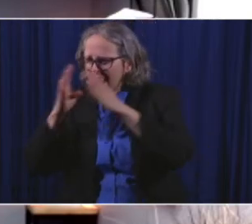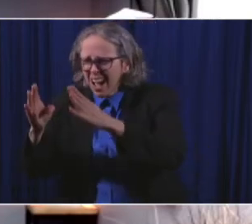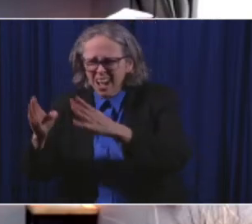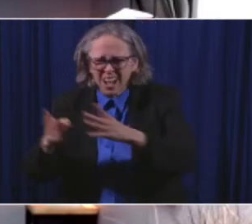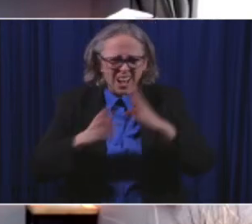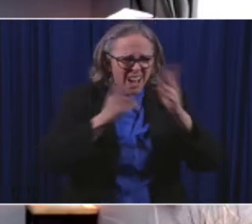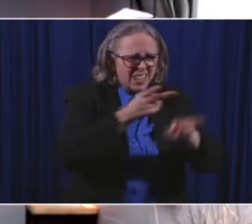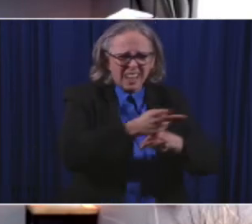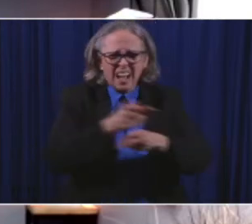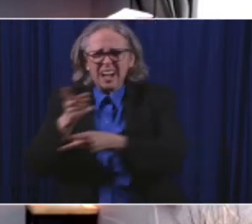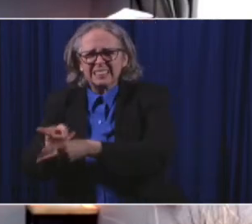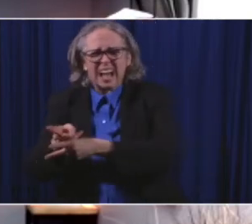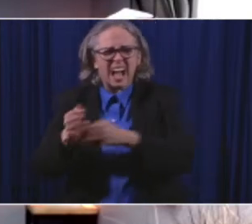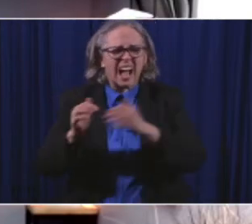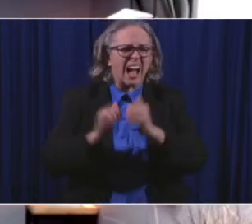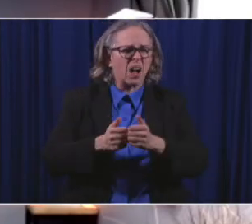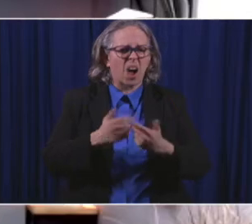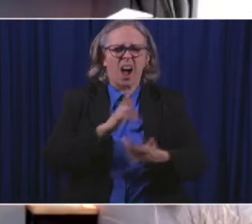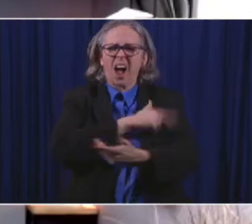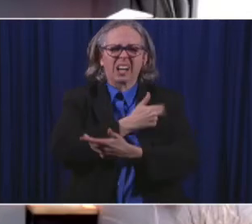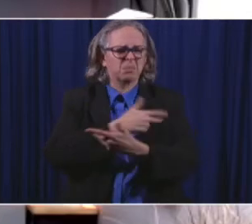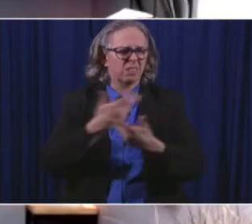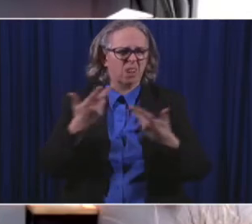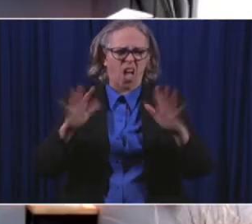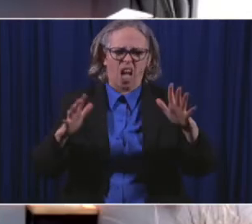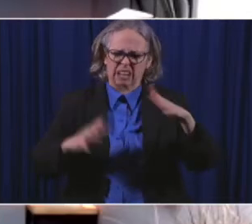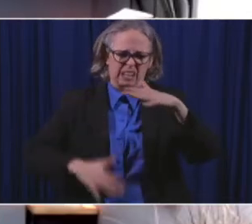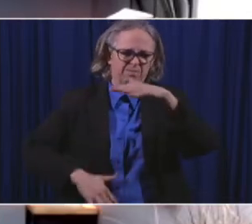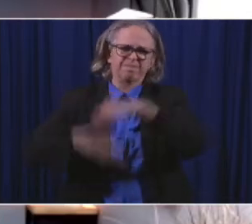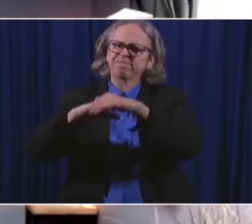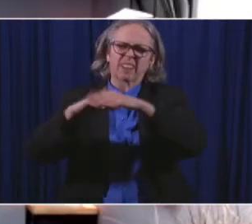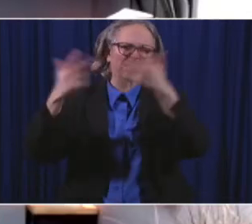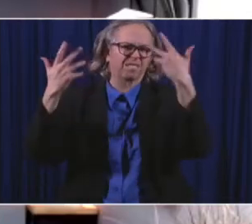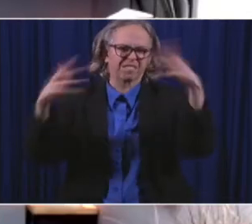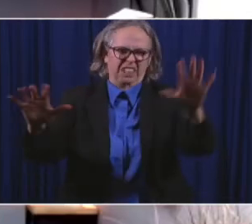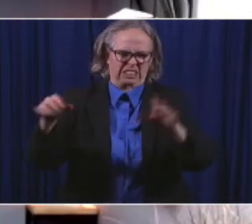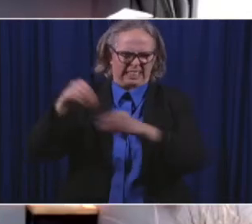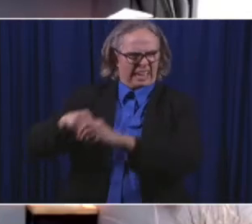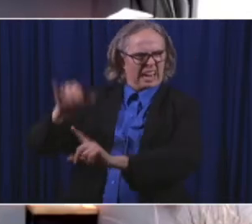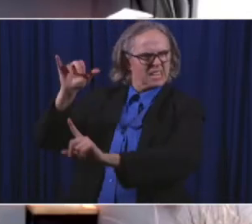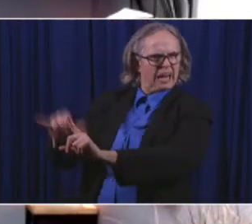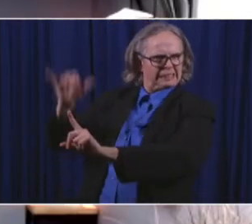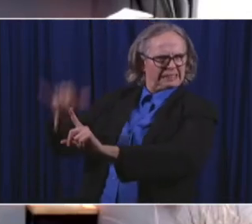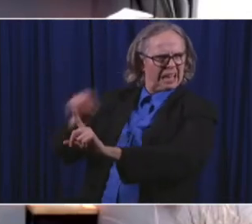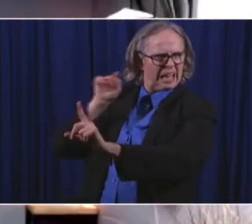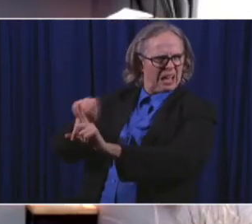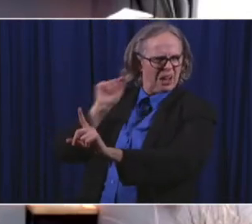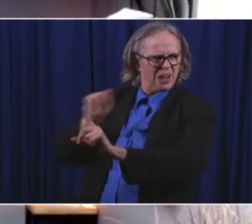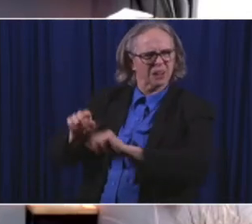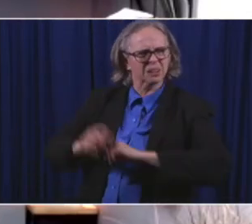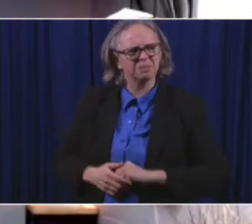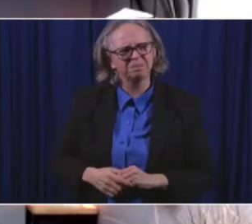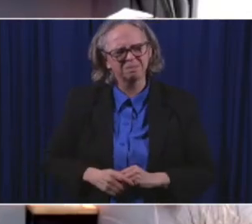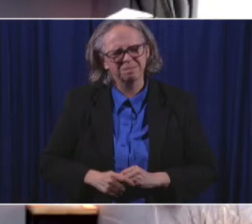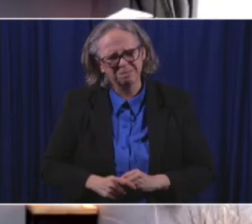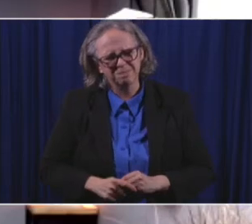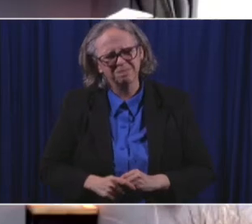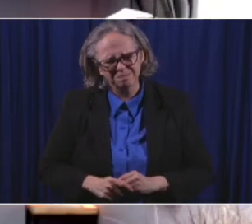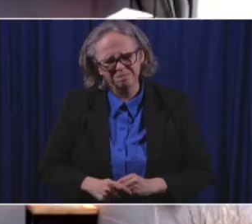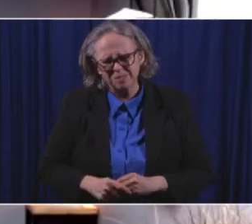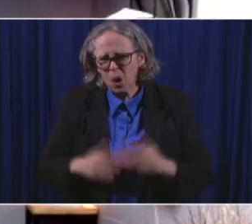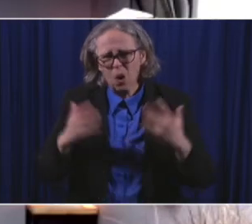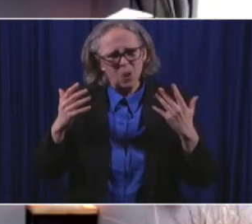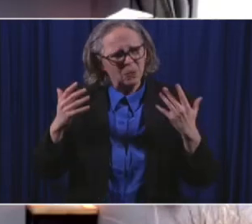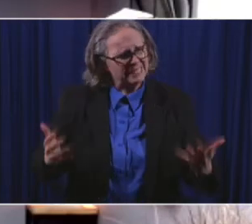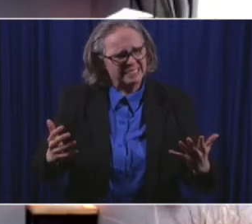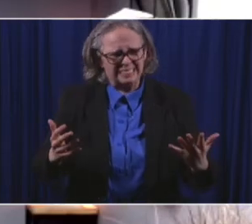The hospital has been at capacity, so we're holding critically ill patients here in the ER for sometimes days at a time.